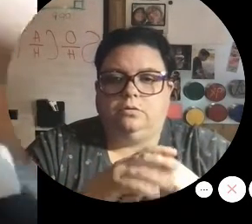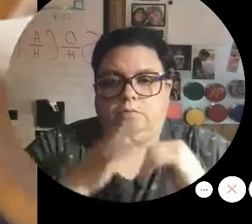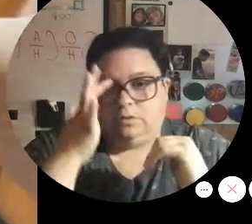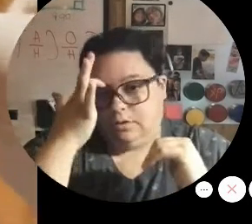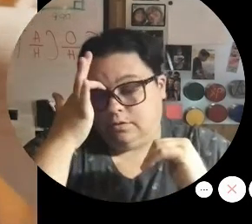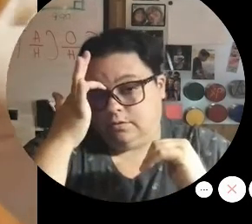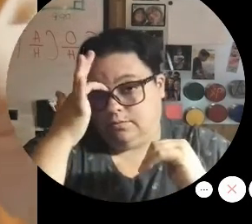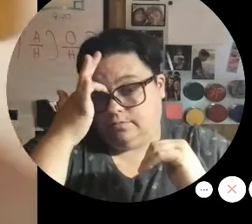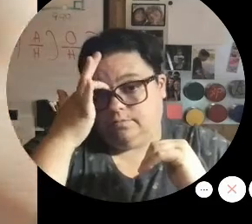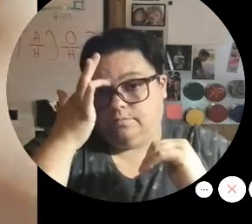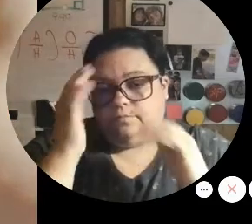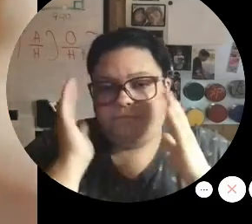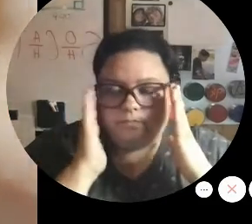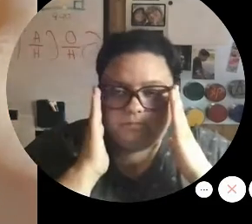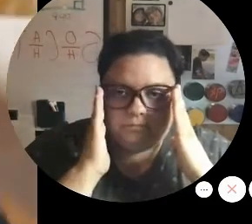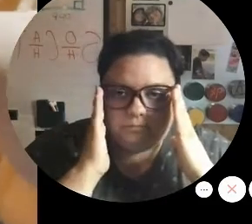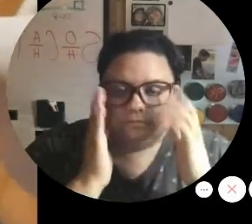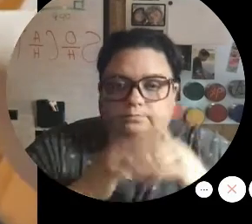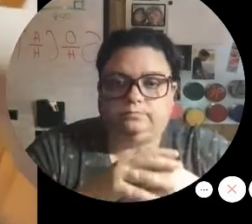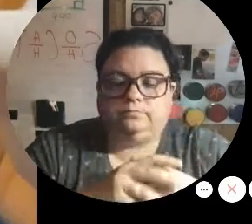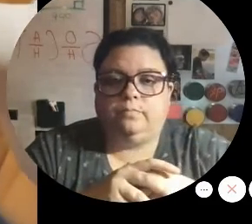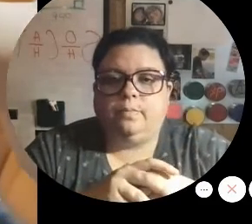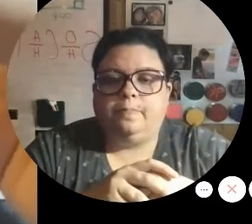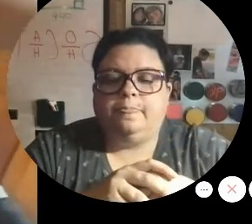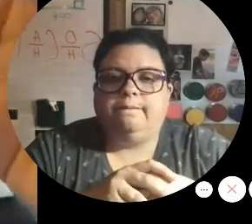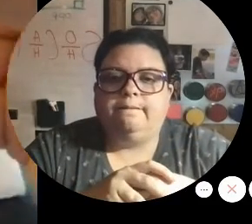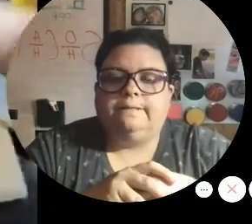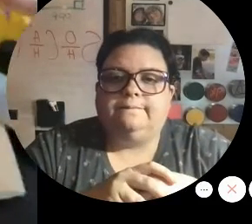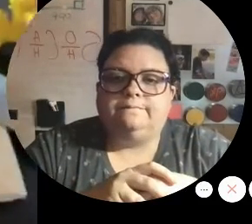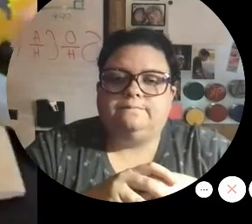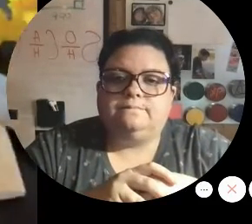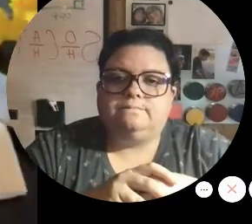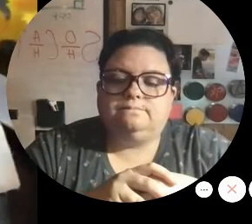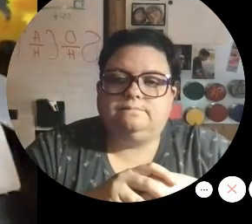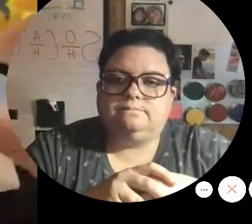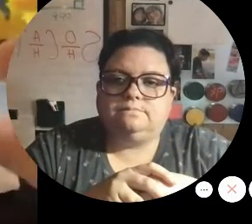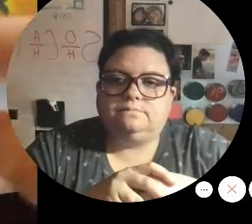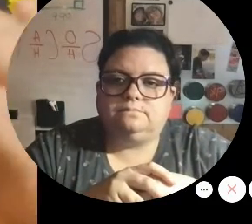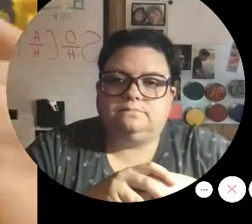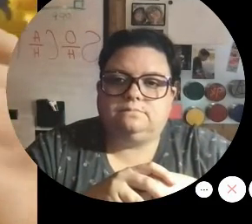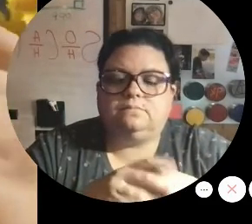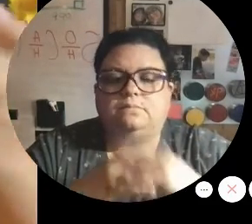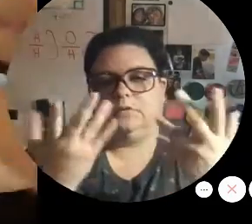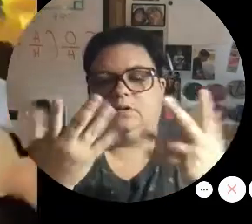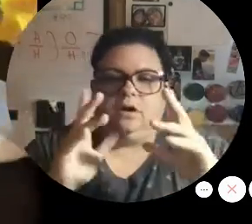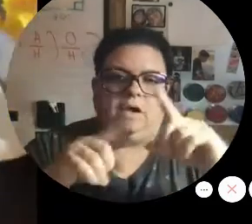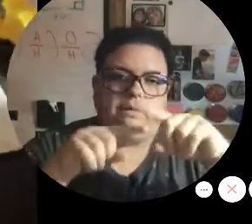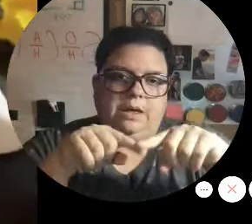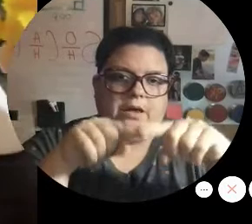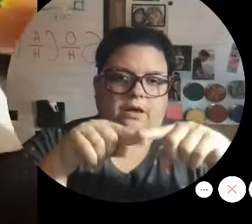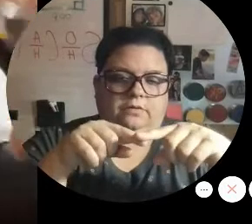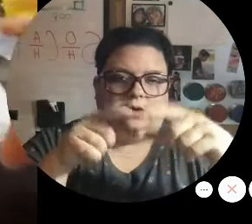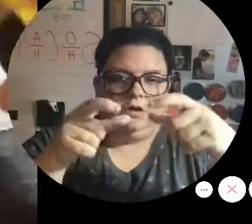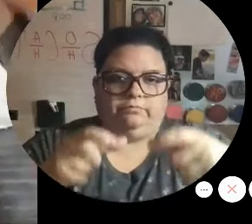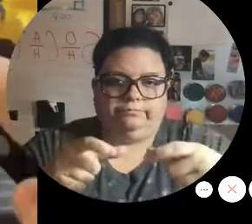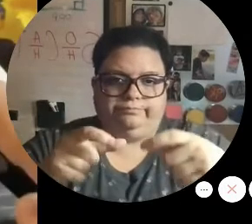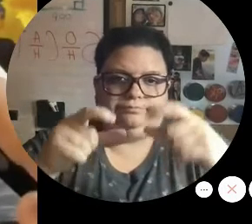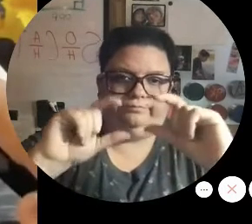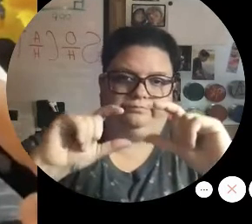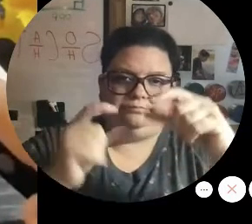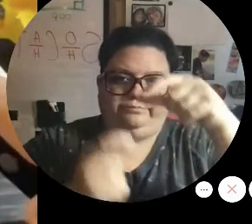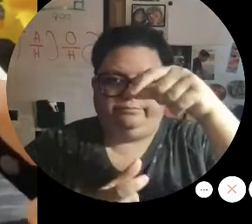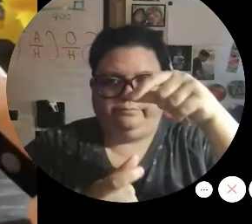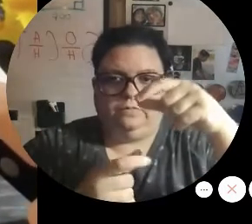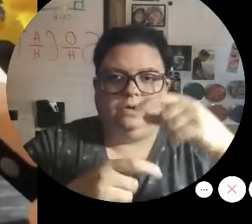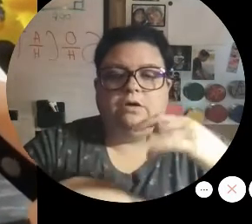go like this, okay, depends on which way you sit it, right? Okay, but right now,